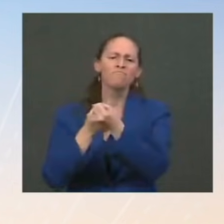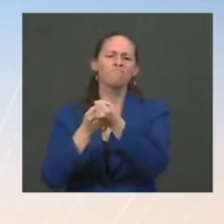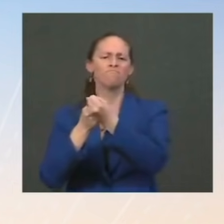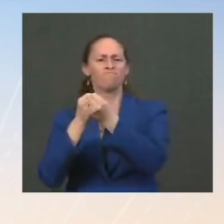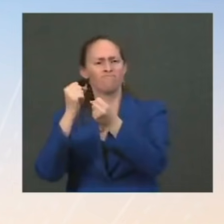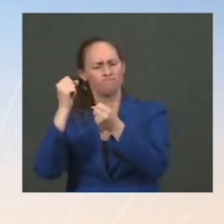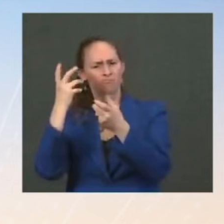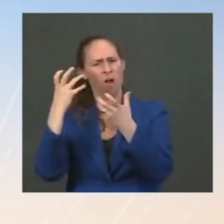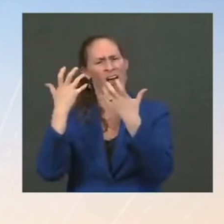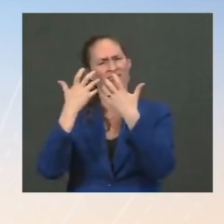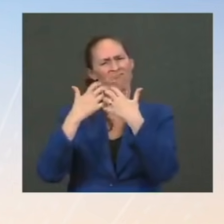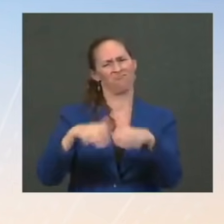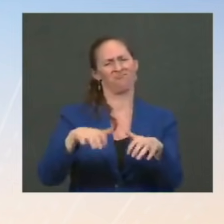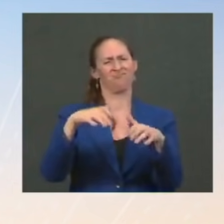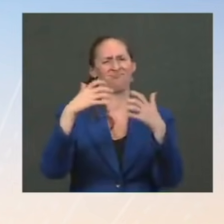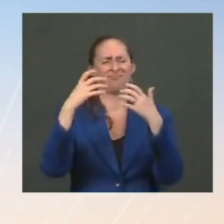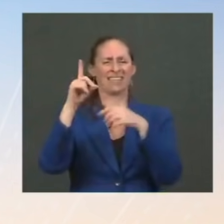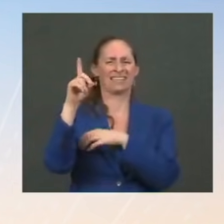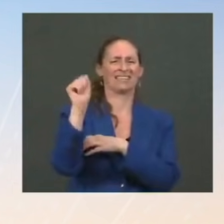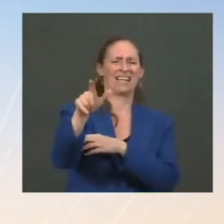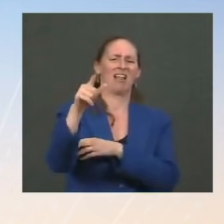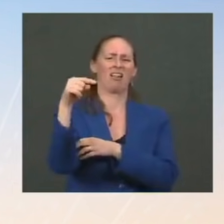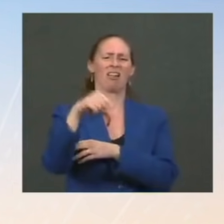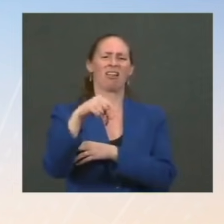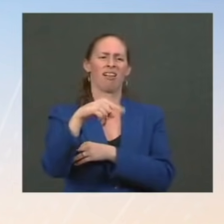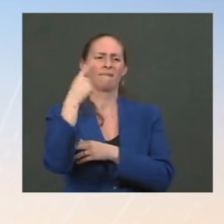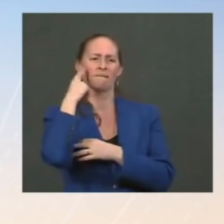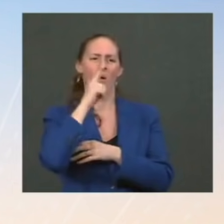for the American people, trying to pass this